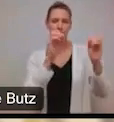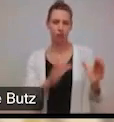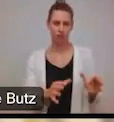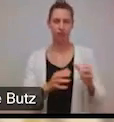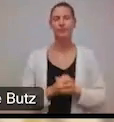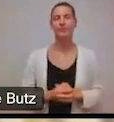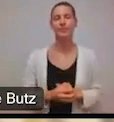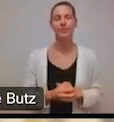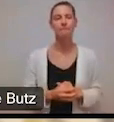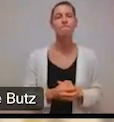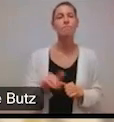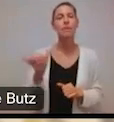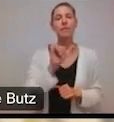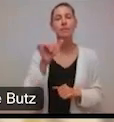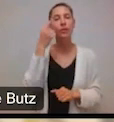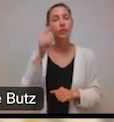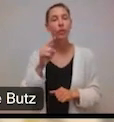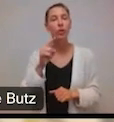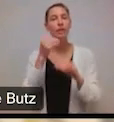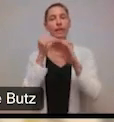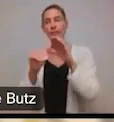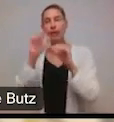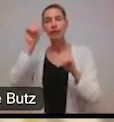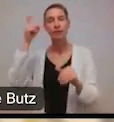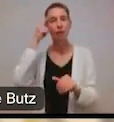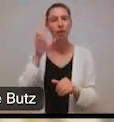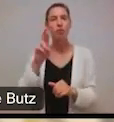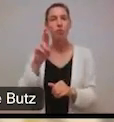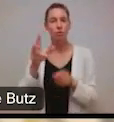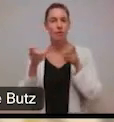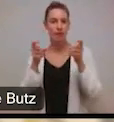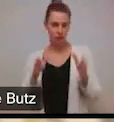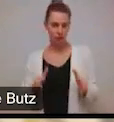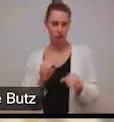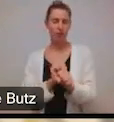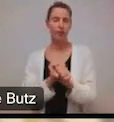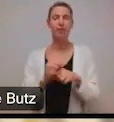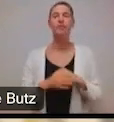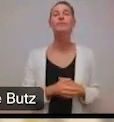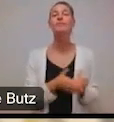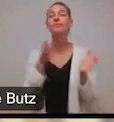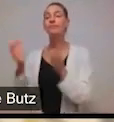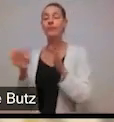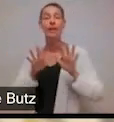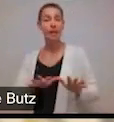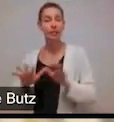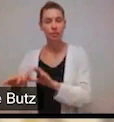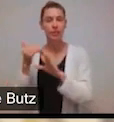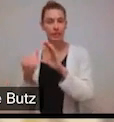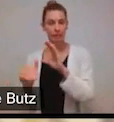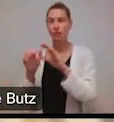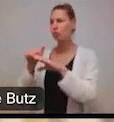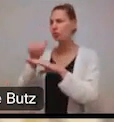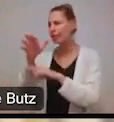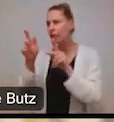same case with your boss or manager at work. Casual emails are sent to people you know really